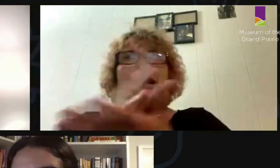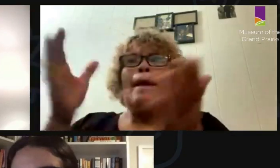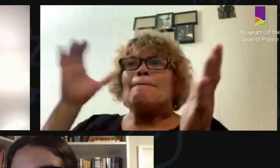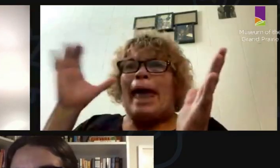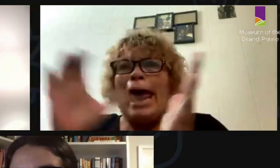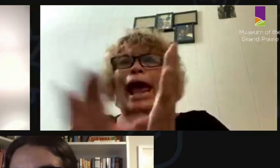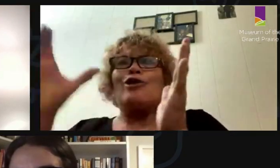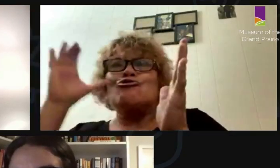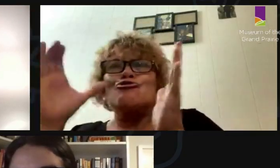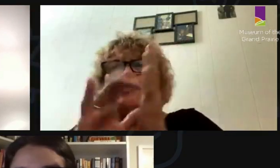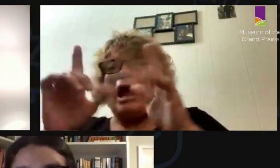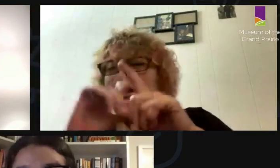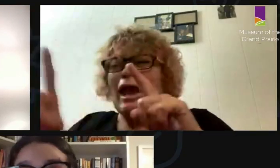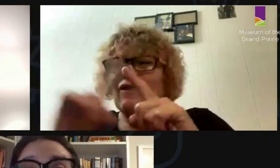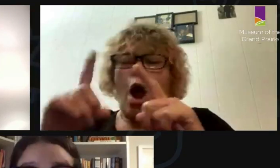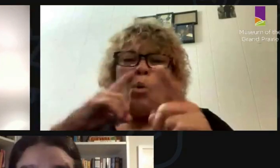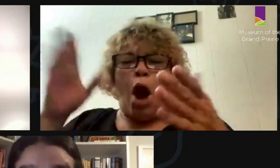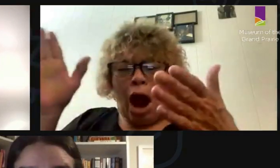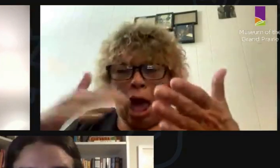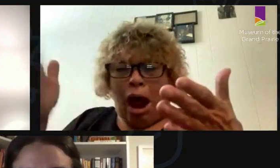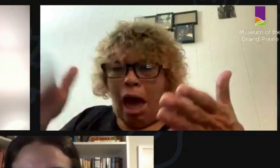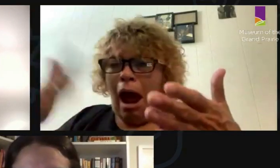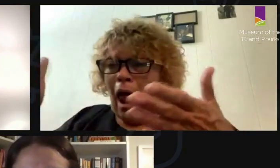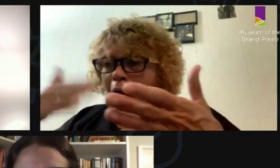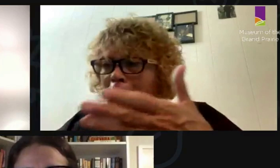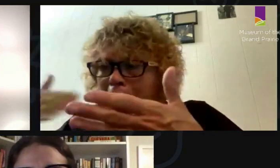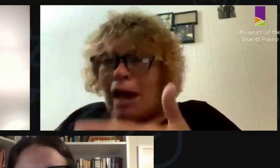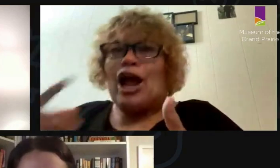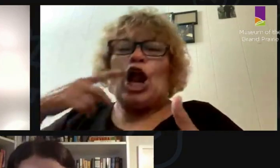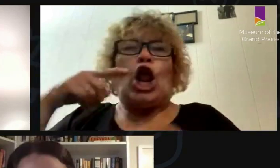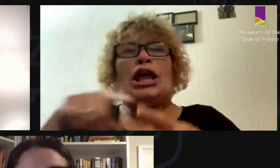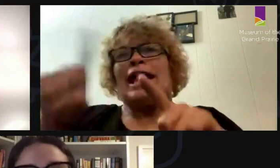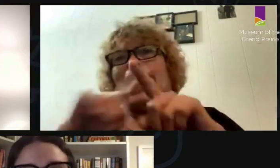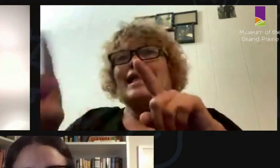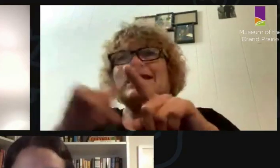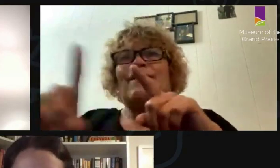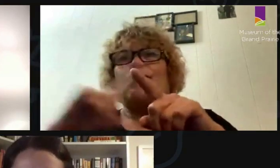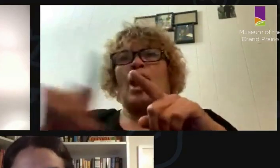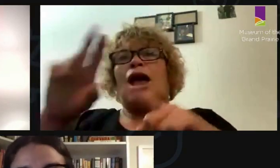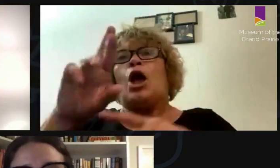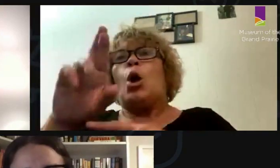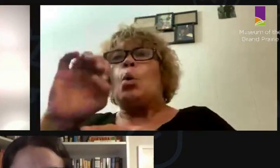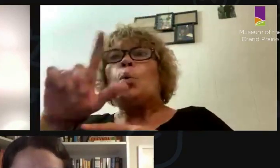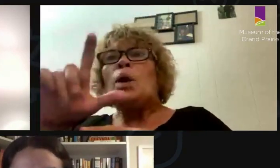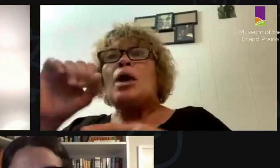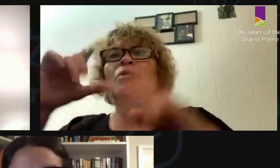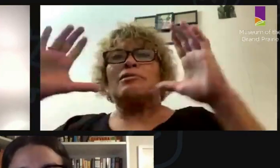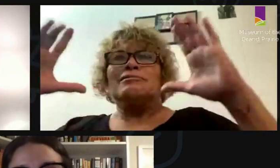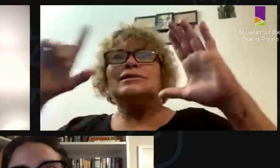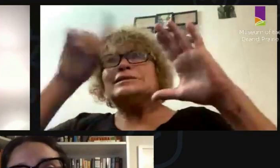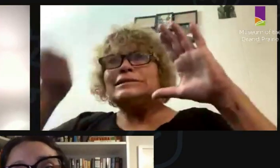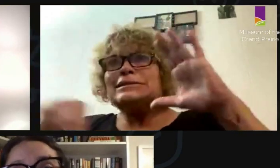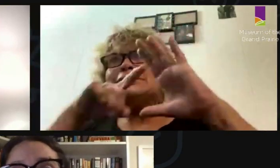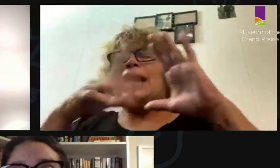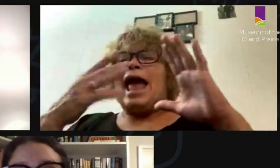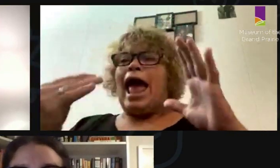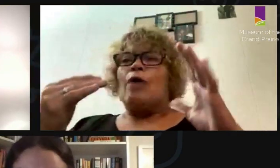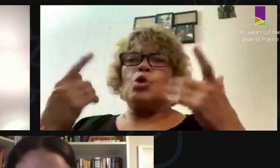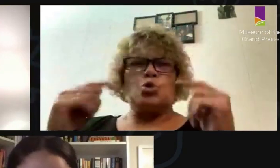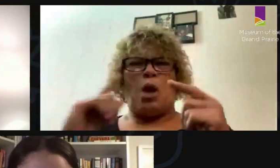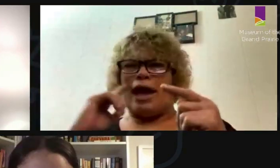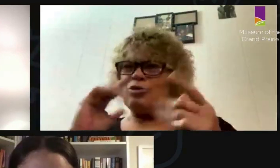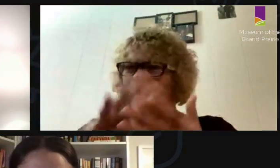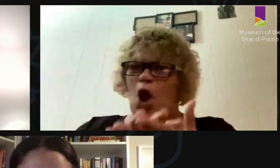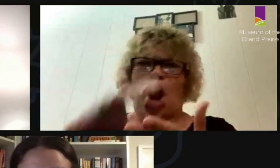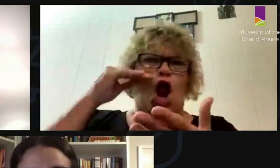some cases microfilm reels, and pulling information and creating these data sets so that we can learn